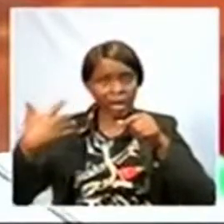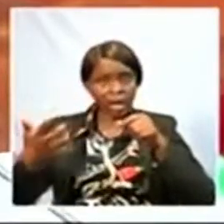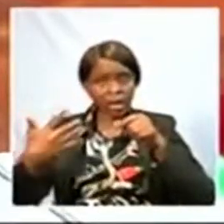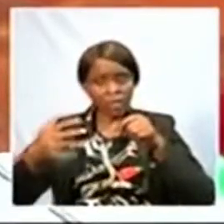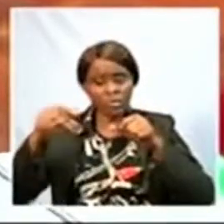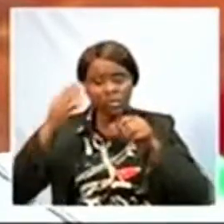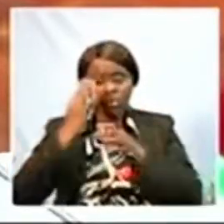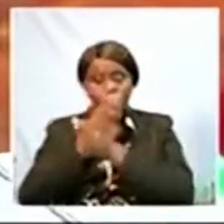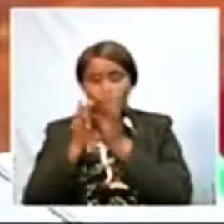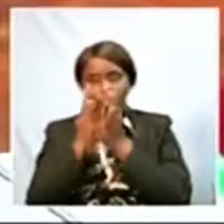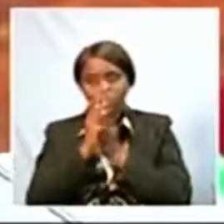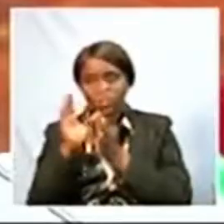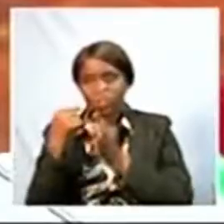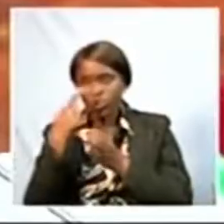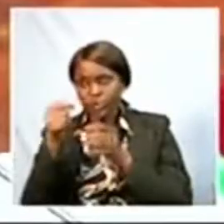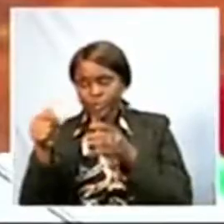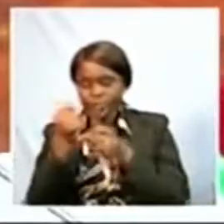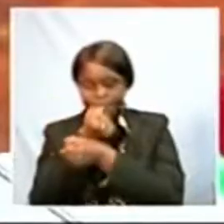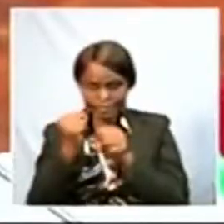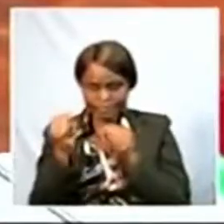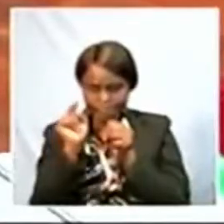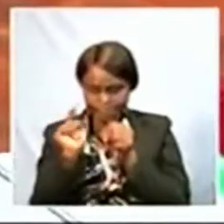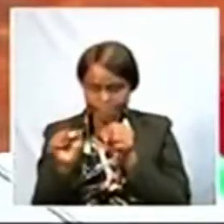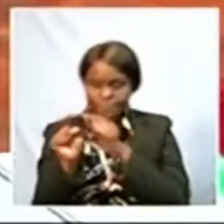the contractor who was handling,